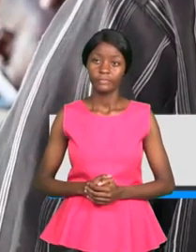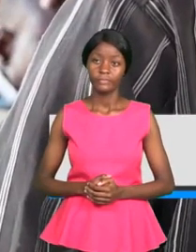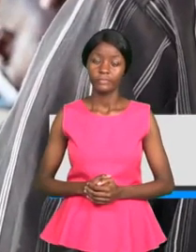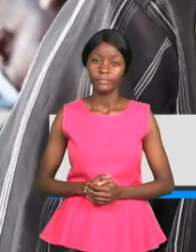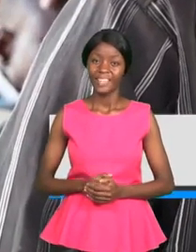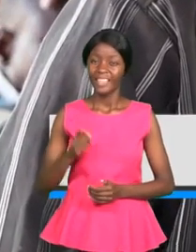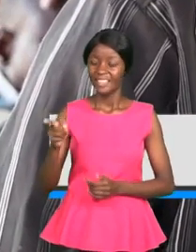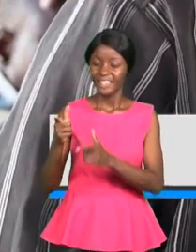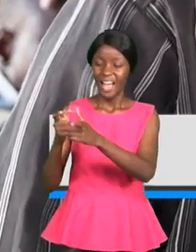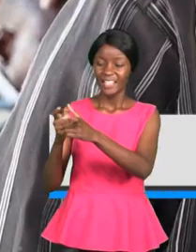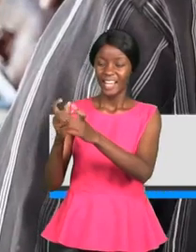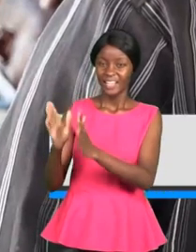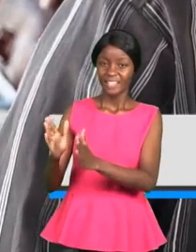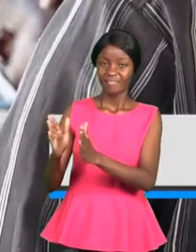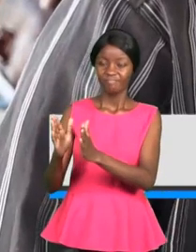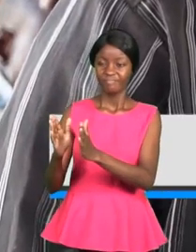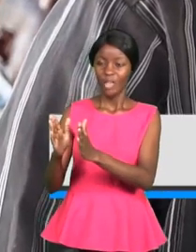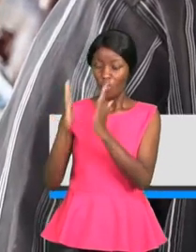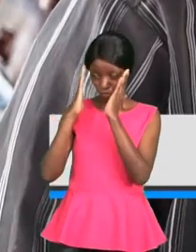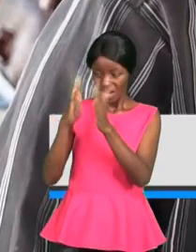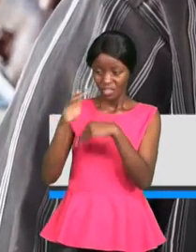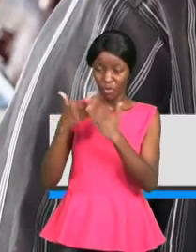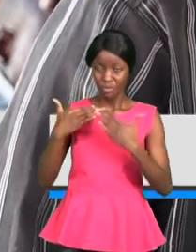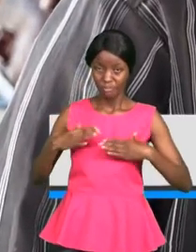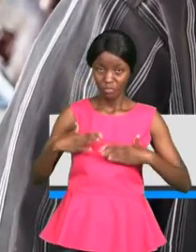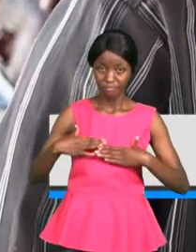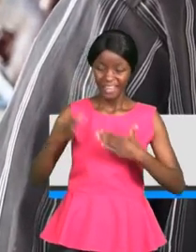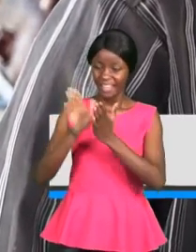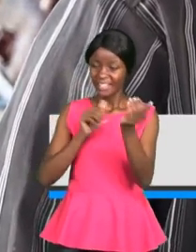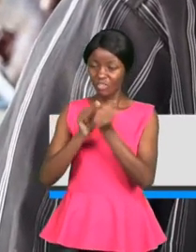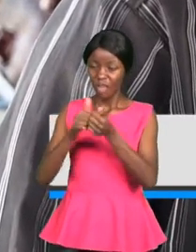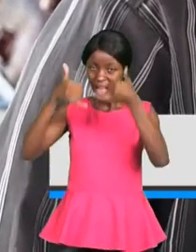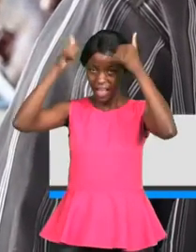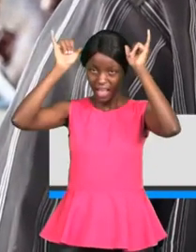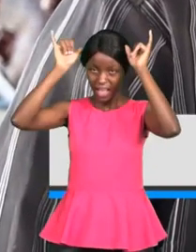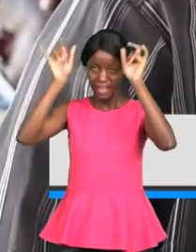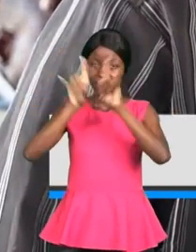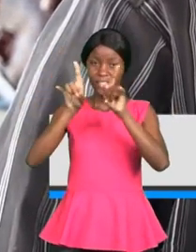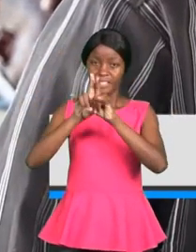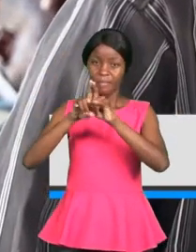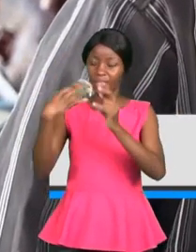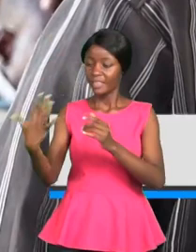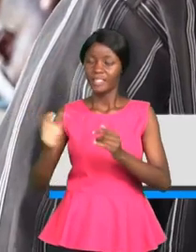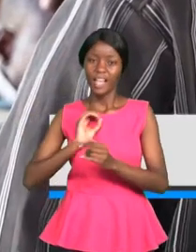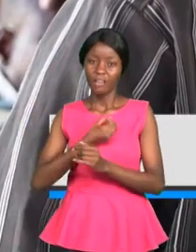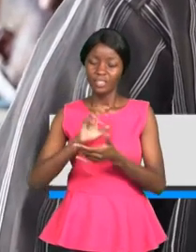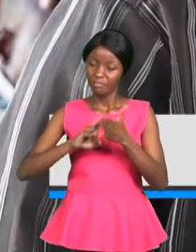The attackers were targeting everyone. They were looting our livestock and property, so we were forced to leave.